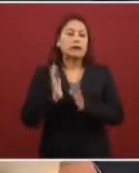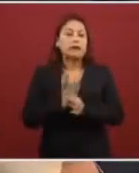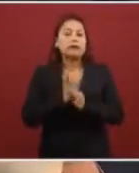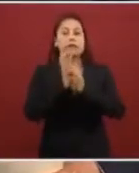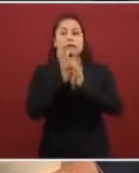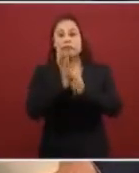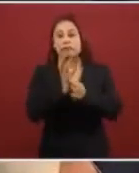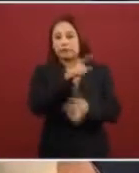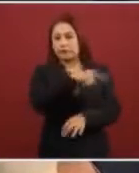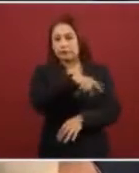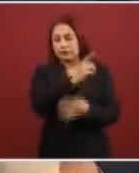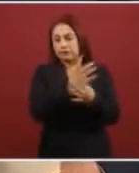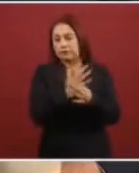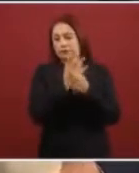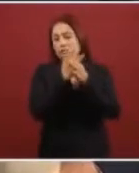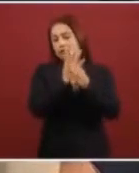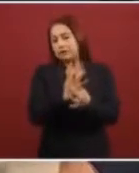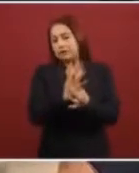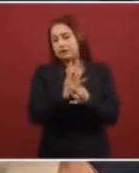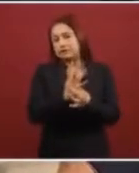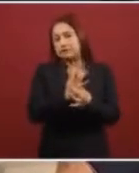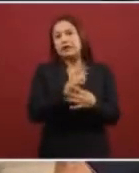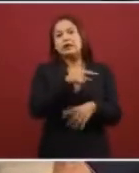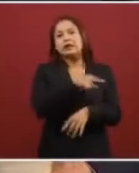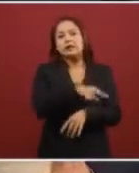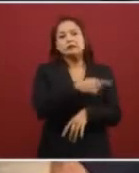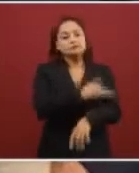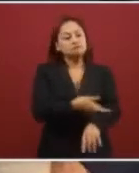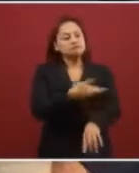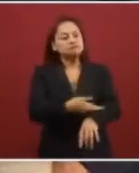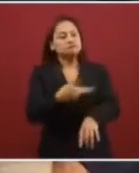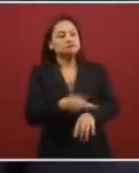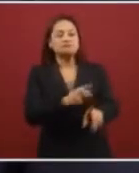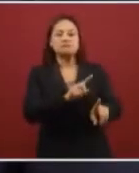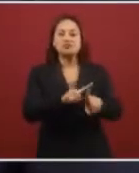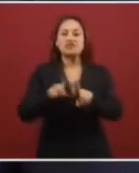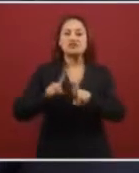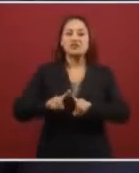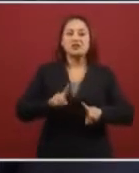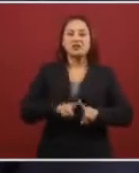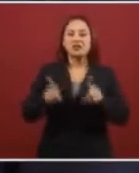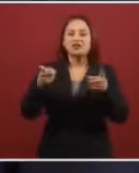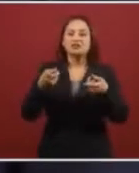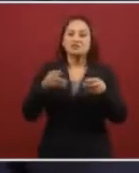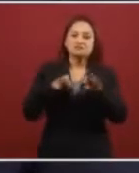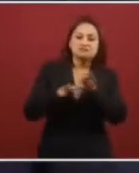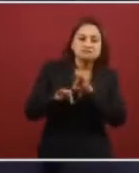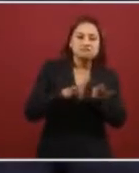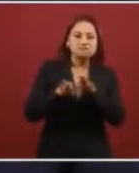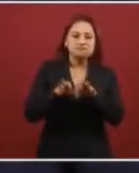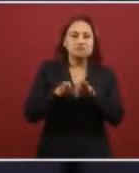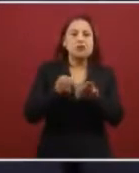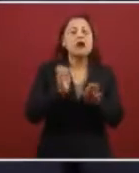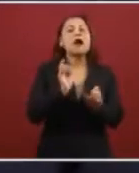activities de cualquier tipo. Of any type. 10